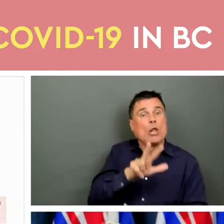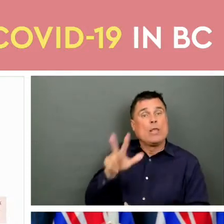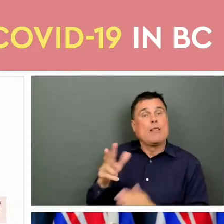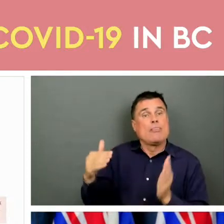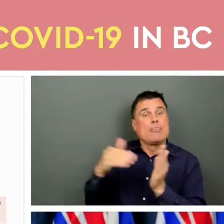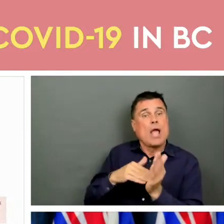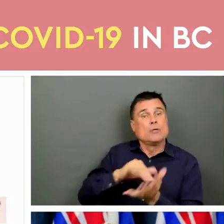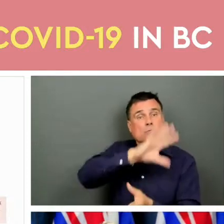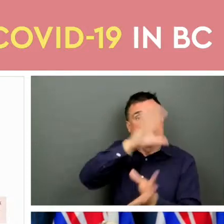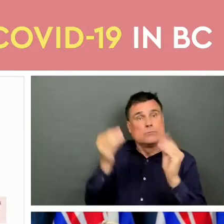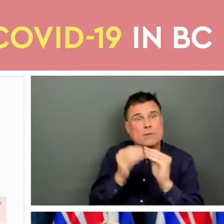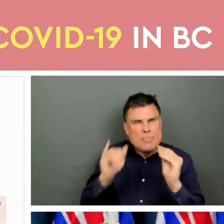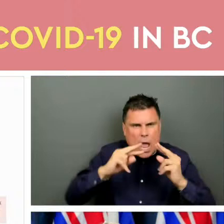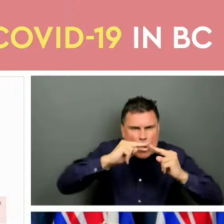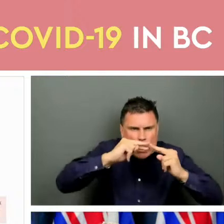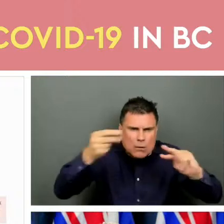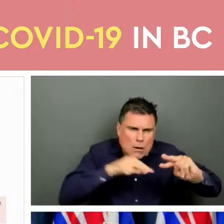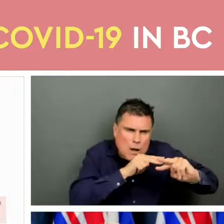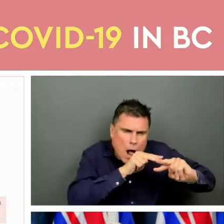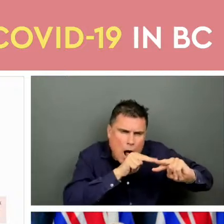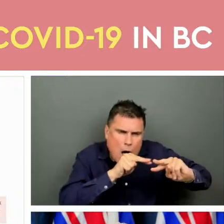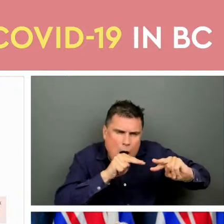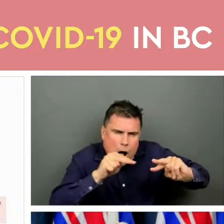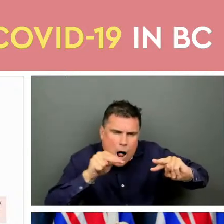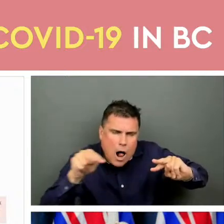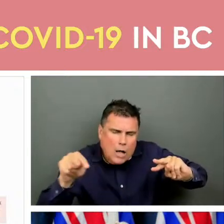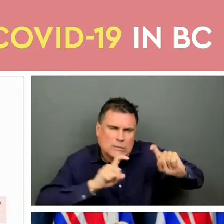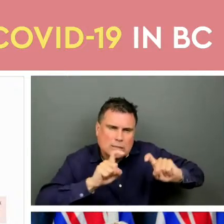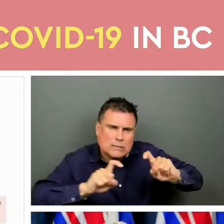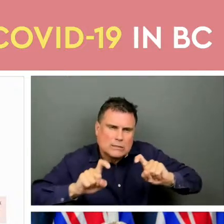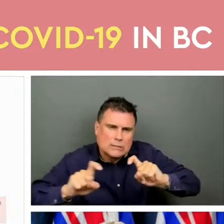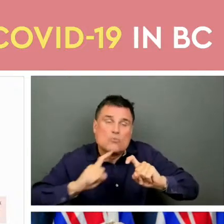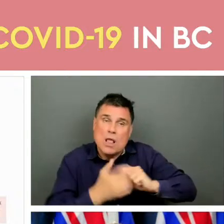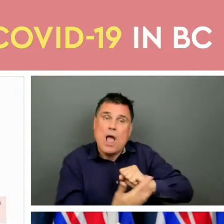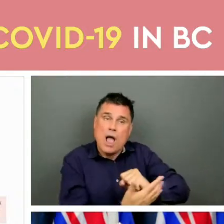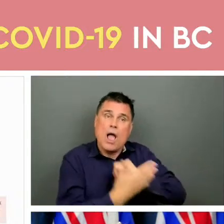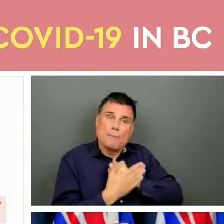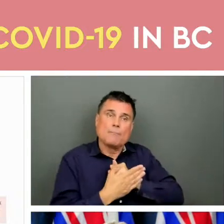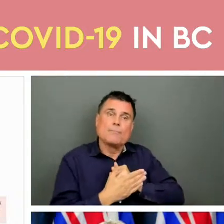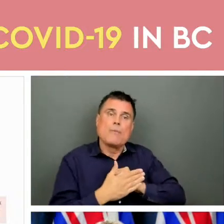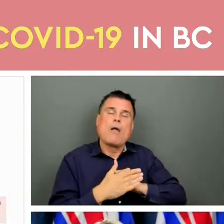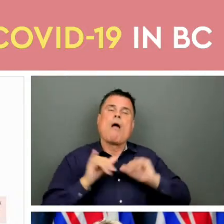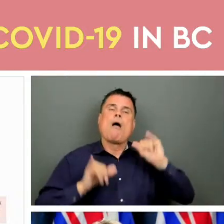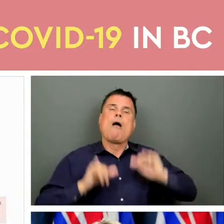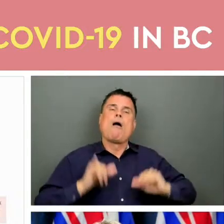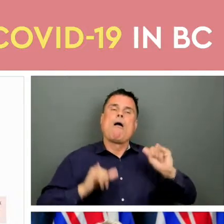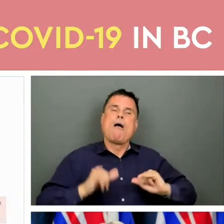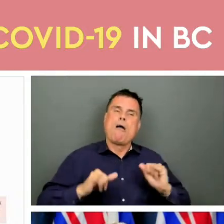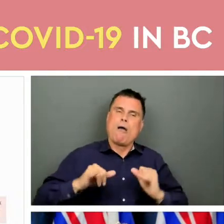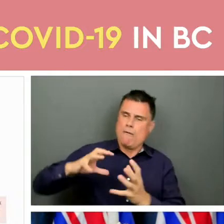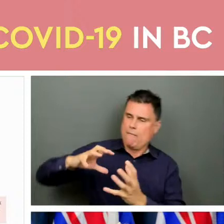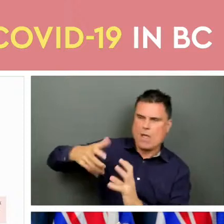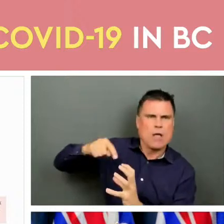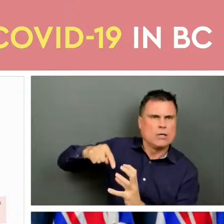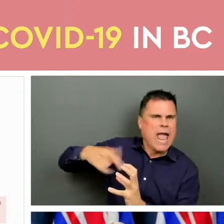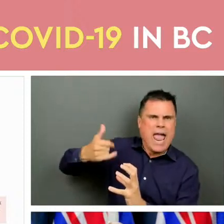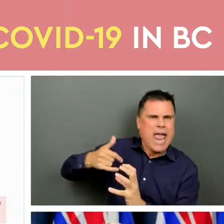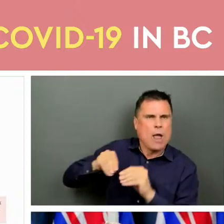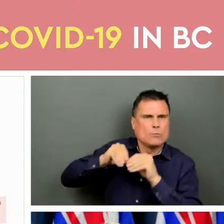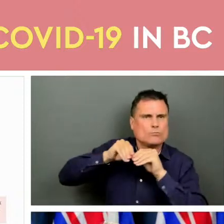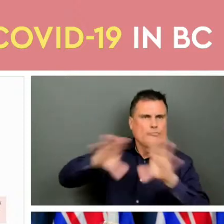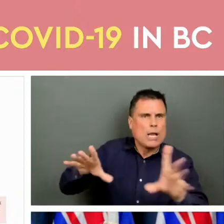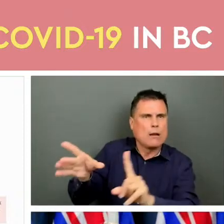genome sequences since the pandemic began, and it has helped us in understanding how outbreaks have been transmitted, whether